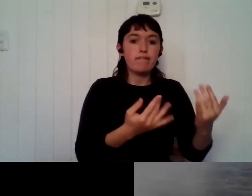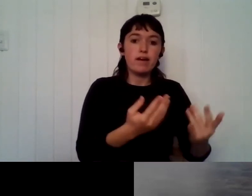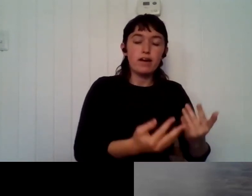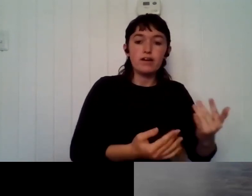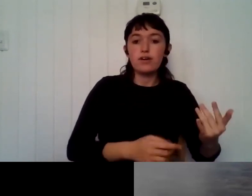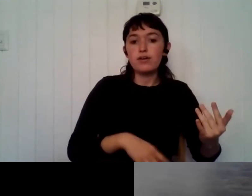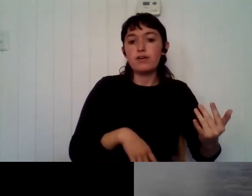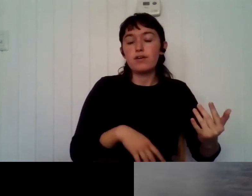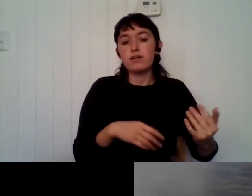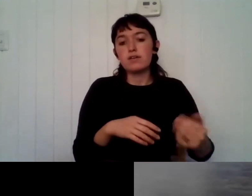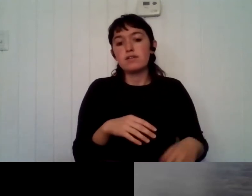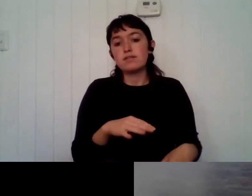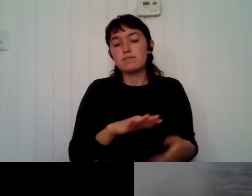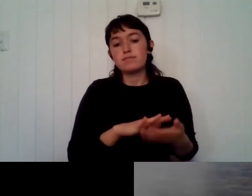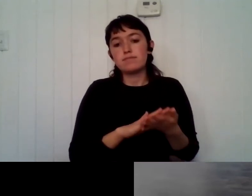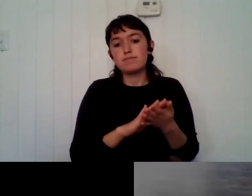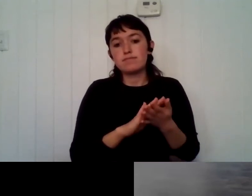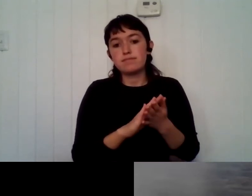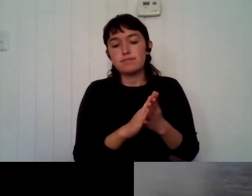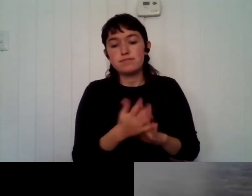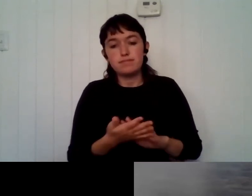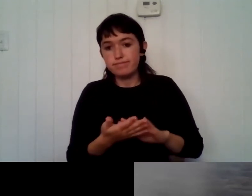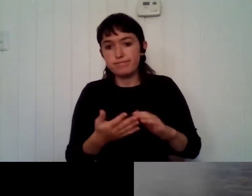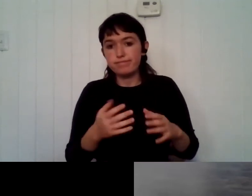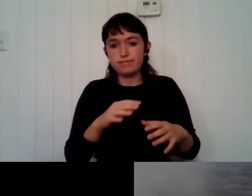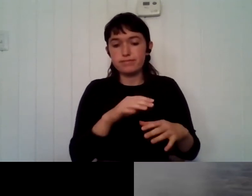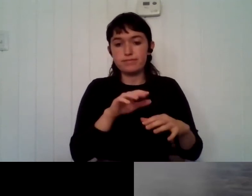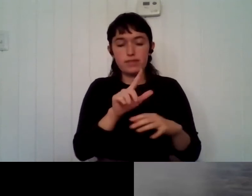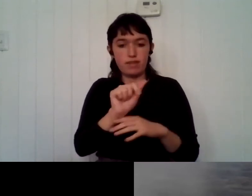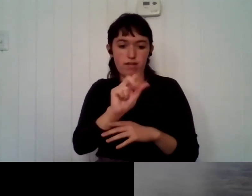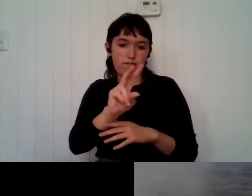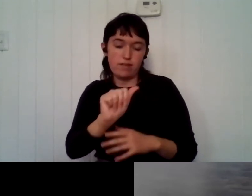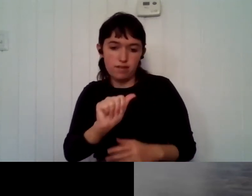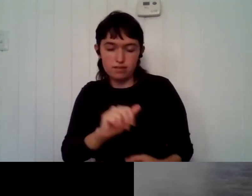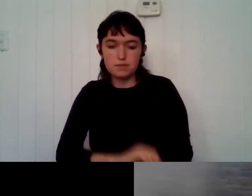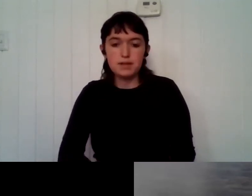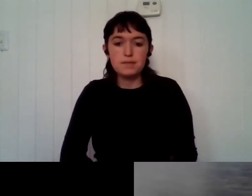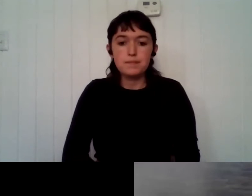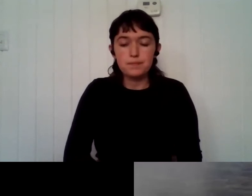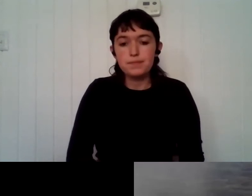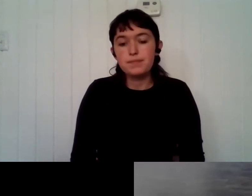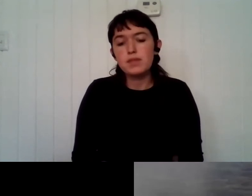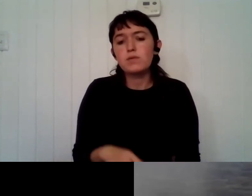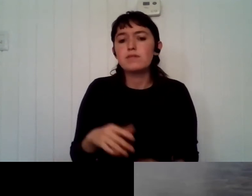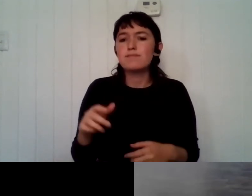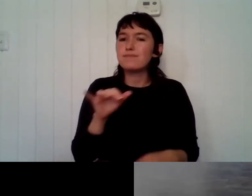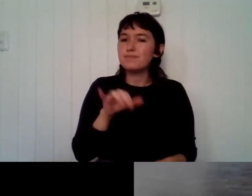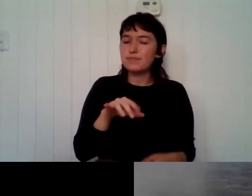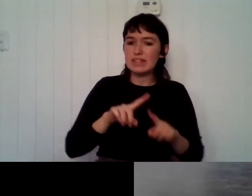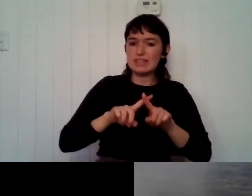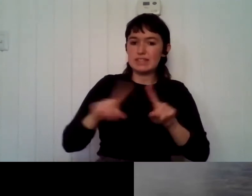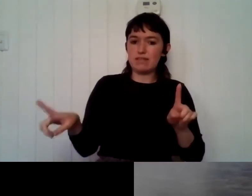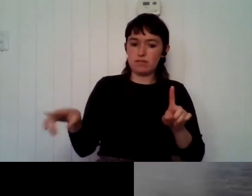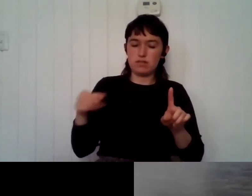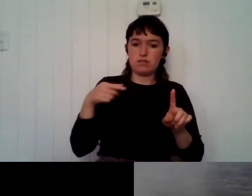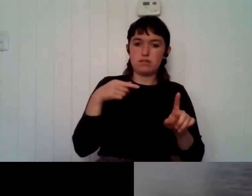then accumulates, and then it starts with those lava flows. But that's why there's a big difference between basaltic volcanoes,